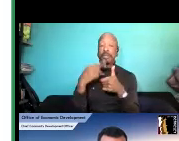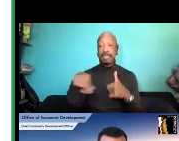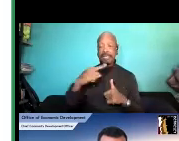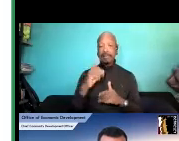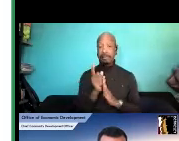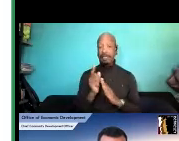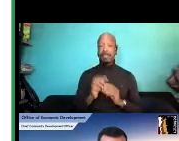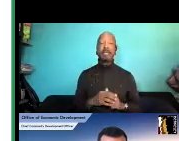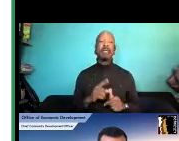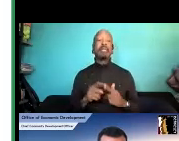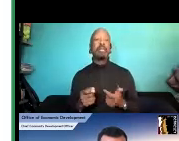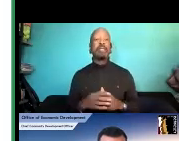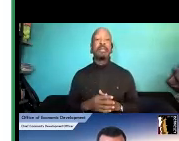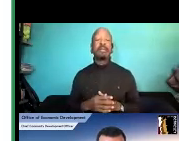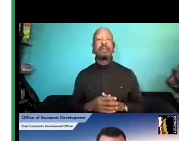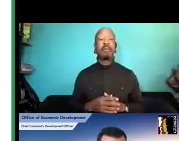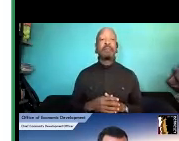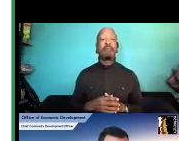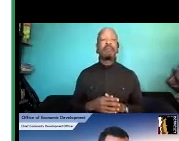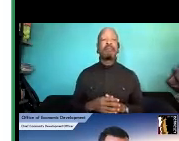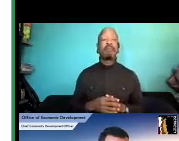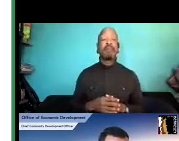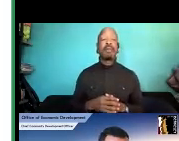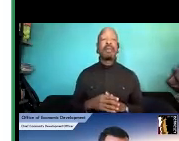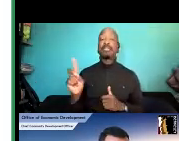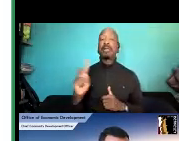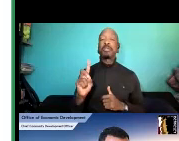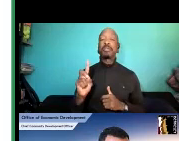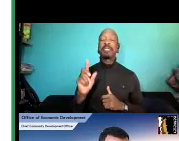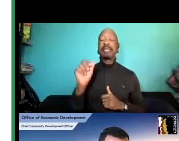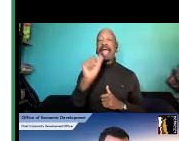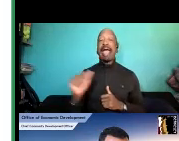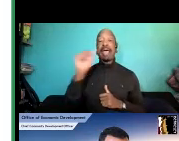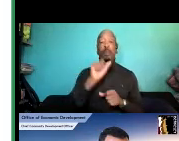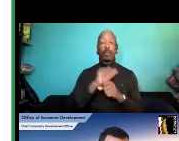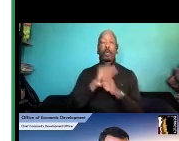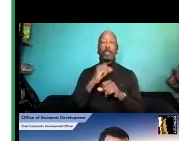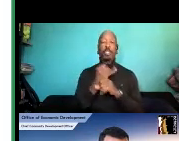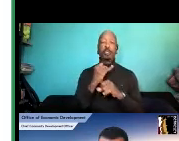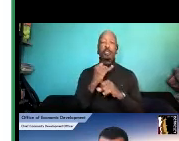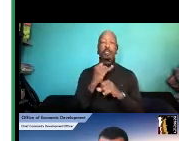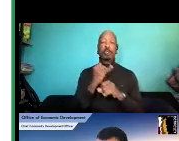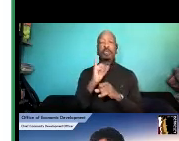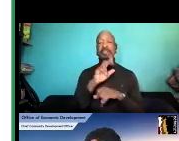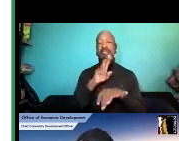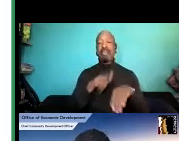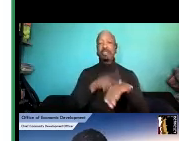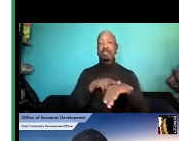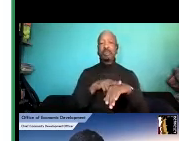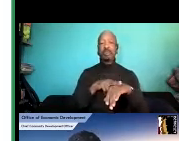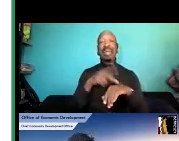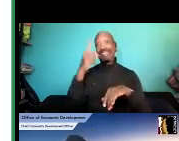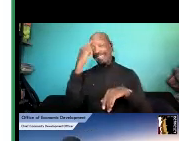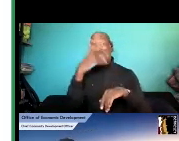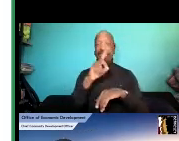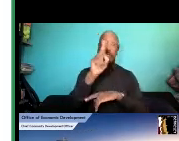Miyaka can share more about Project Equity. Democracy at Work Institute is a national think and do tank for